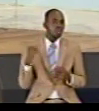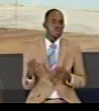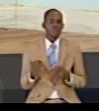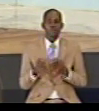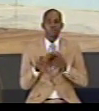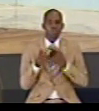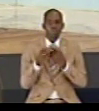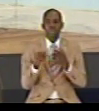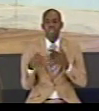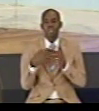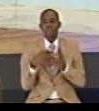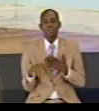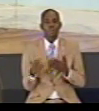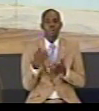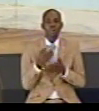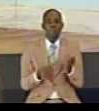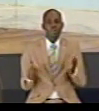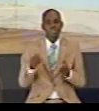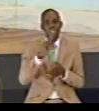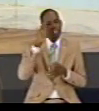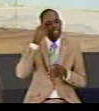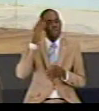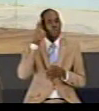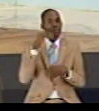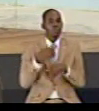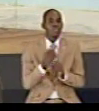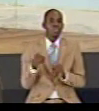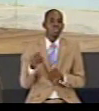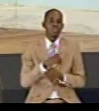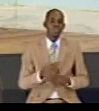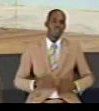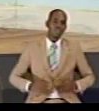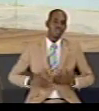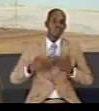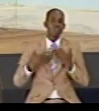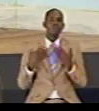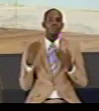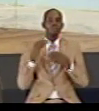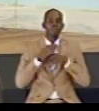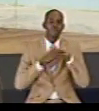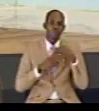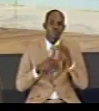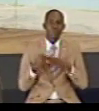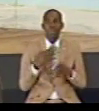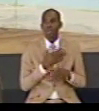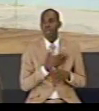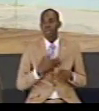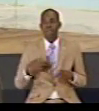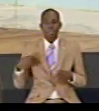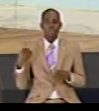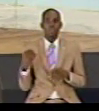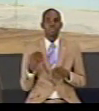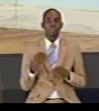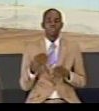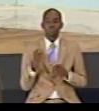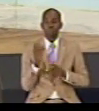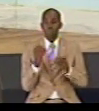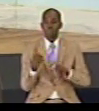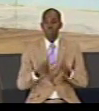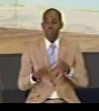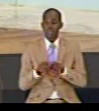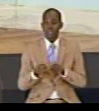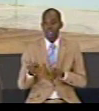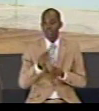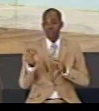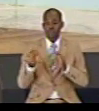after what they think will make their life comfortable. And then many people, as they do that, the higher